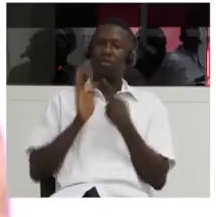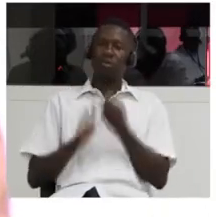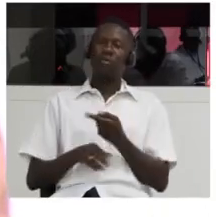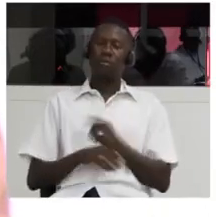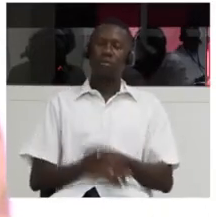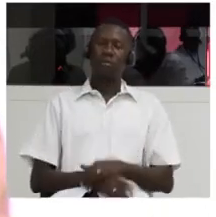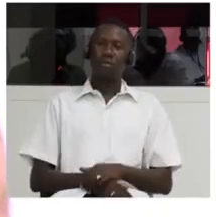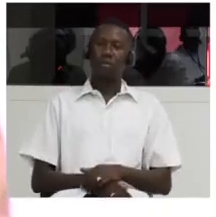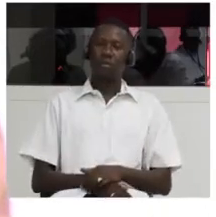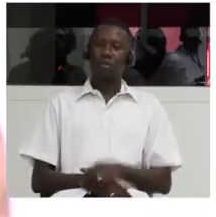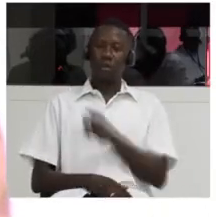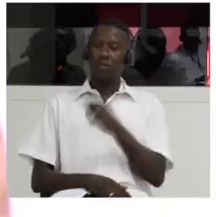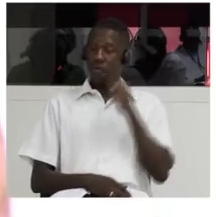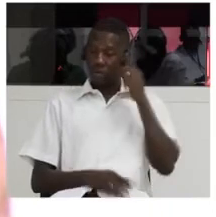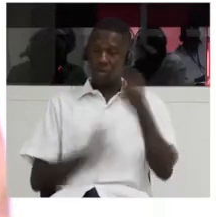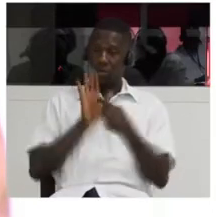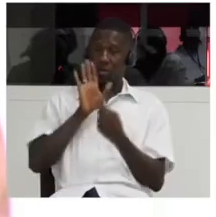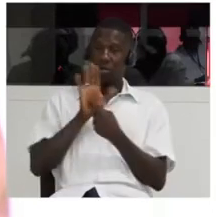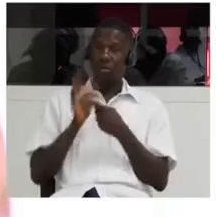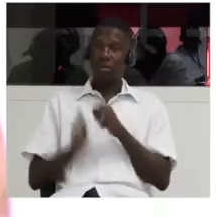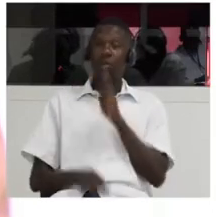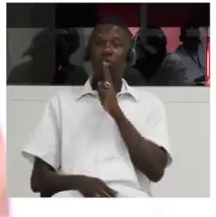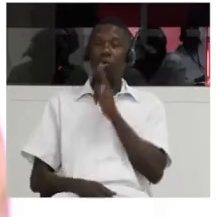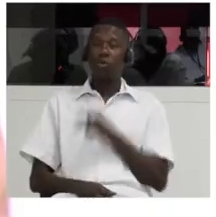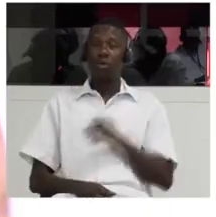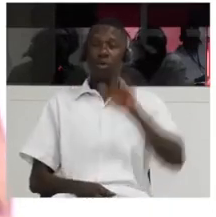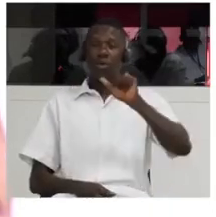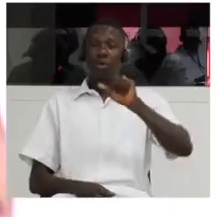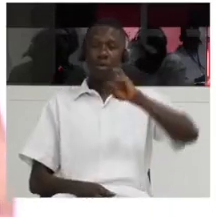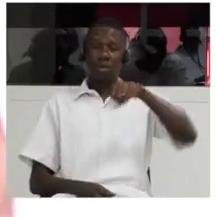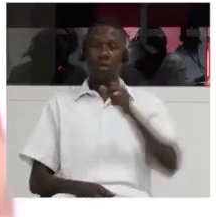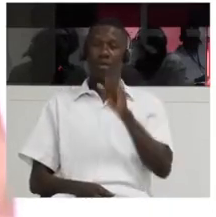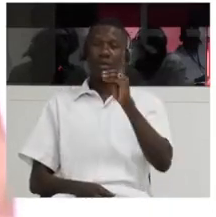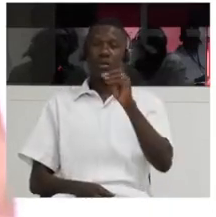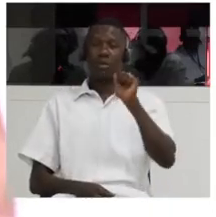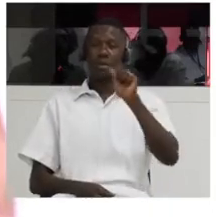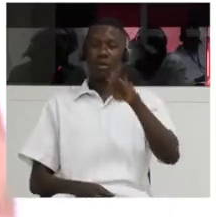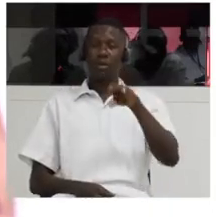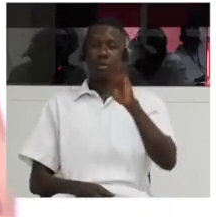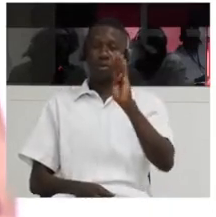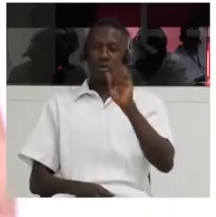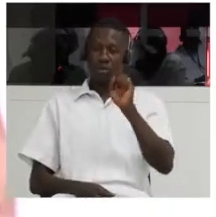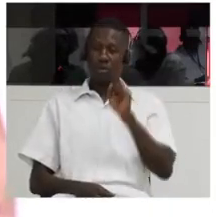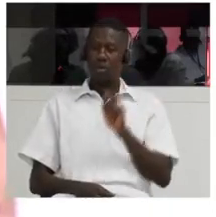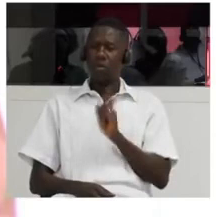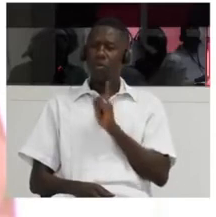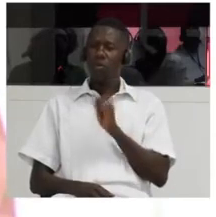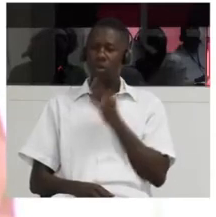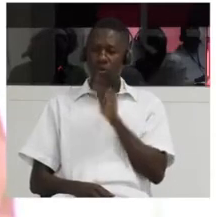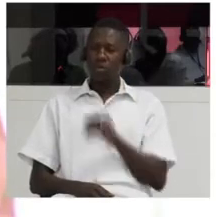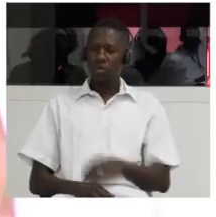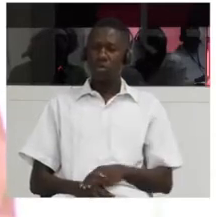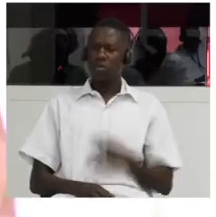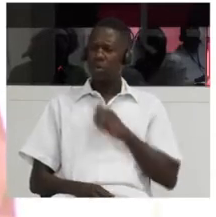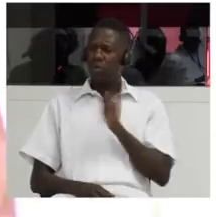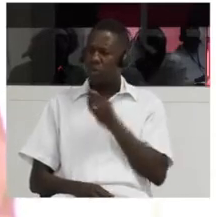who? AJ Dabo. And what did you say to him? That, what are you doing here? You are a clerk. You shouldn't be on